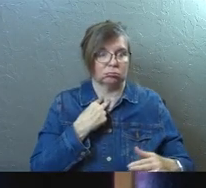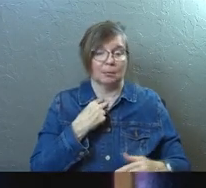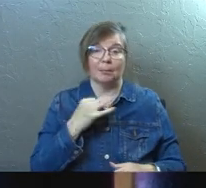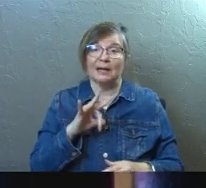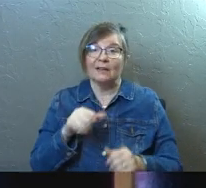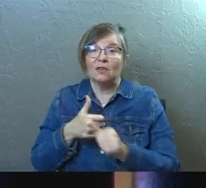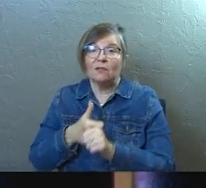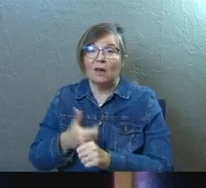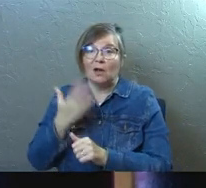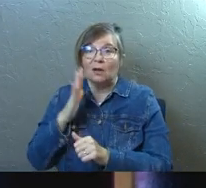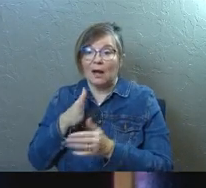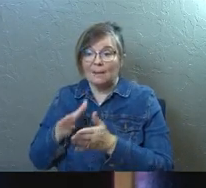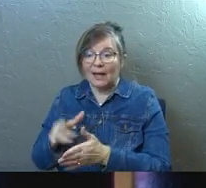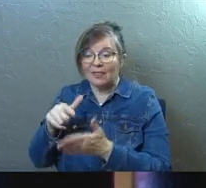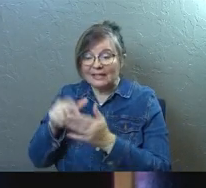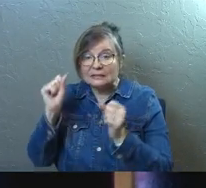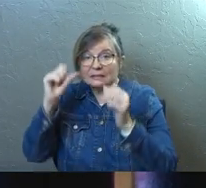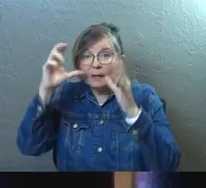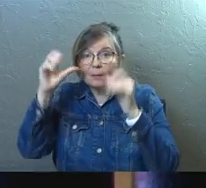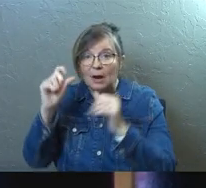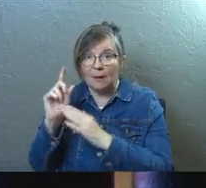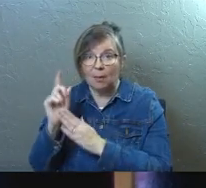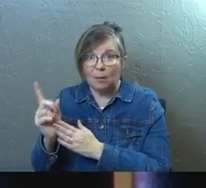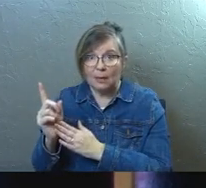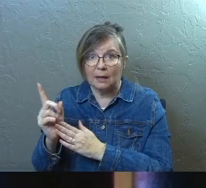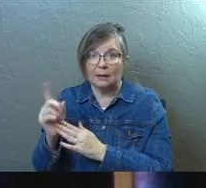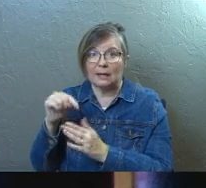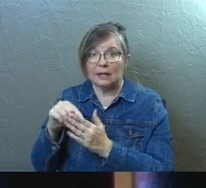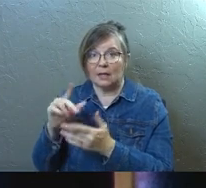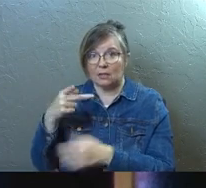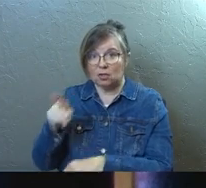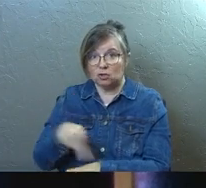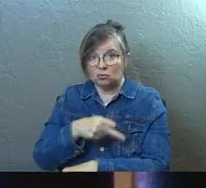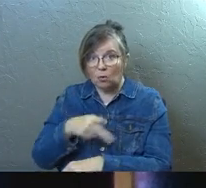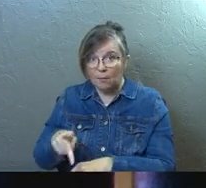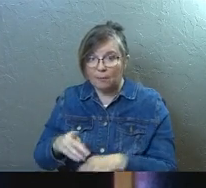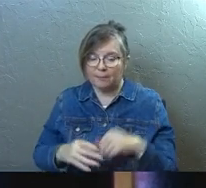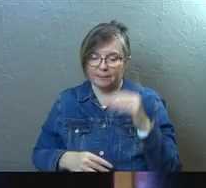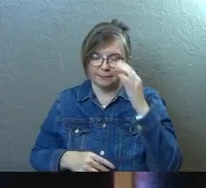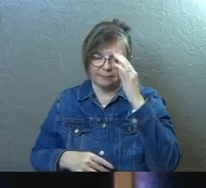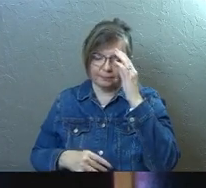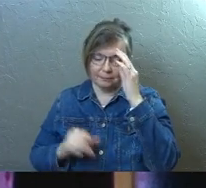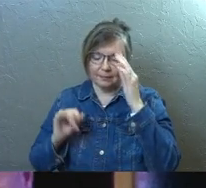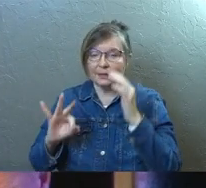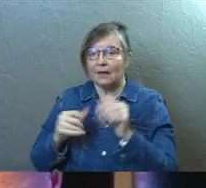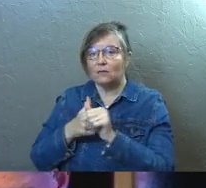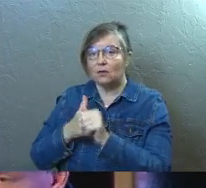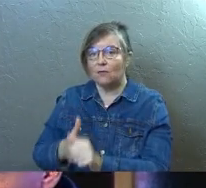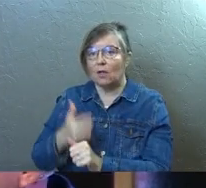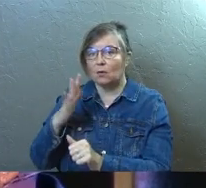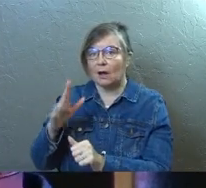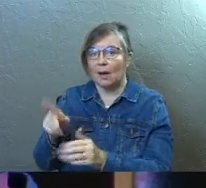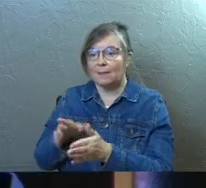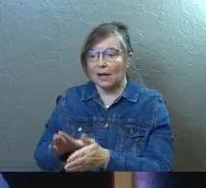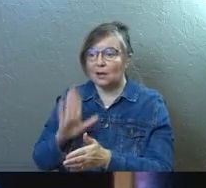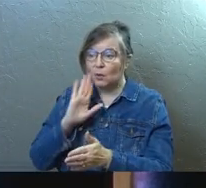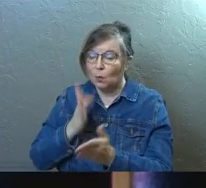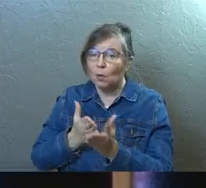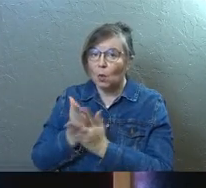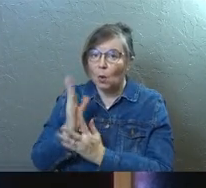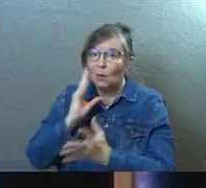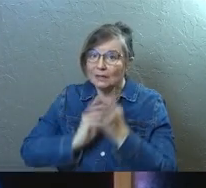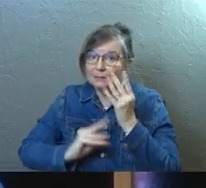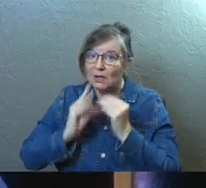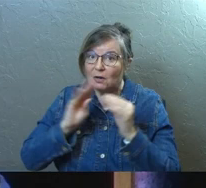if you follow God's paths, and this is the surprise moment in the psalm, even if you follow God's paths, you're going to go